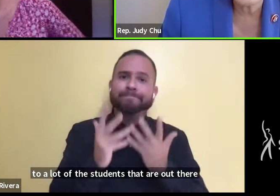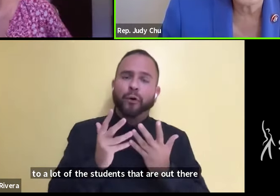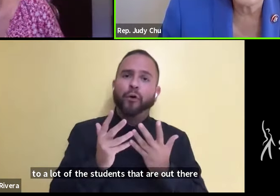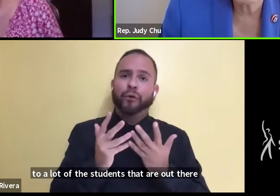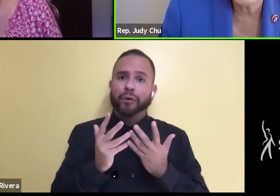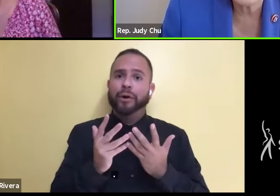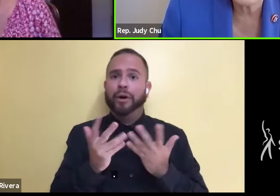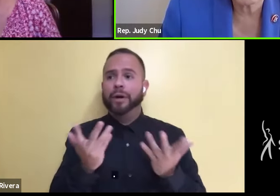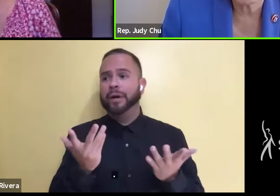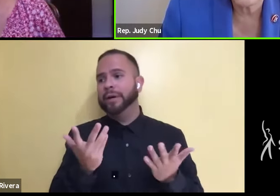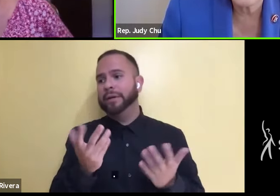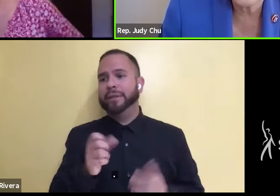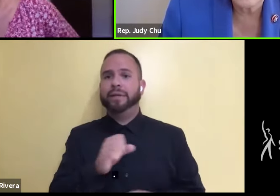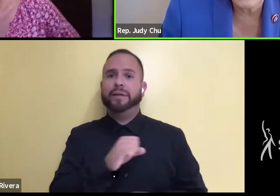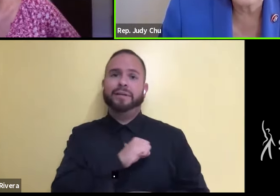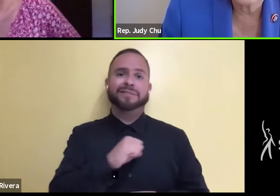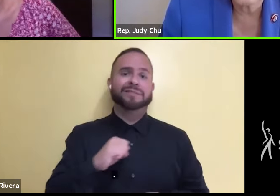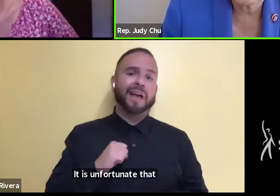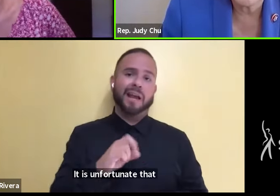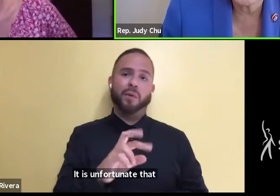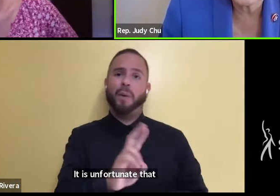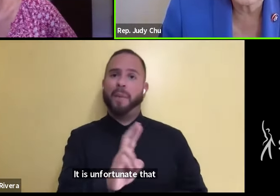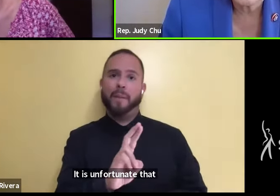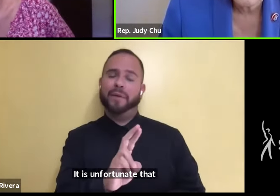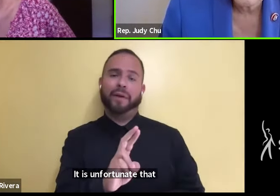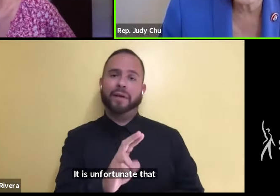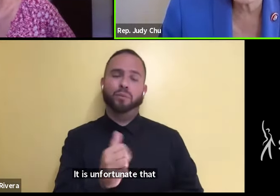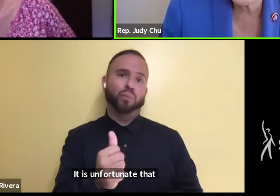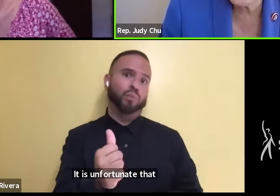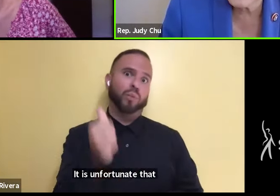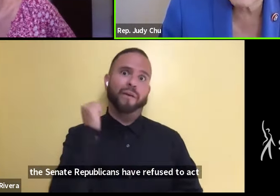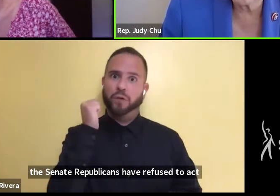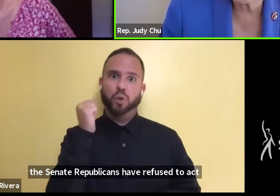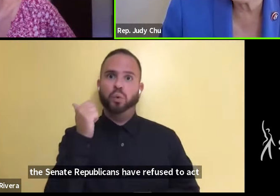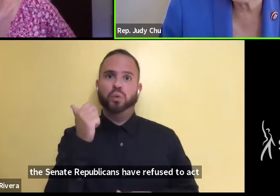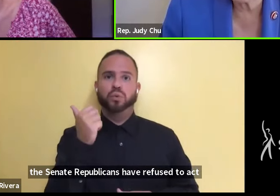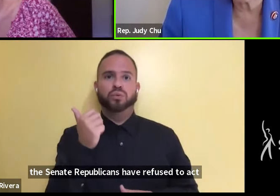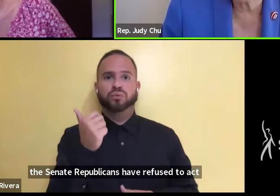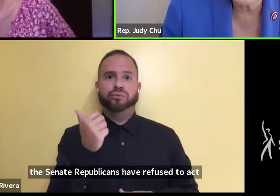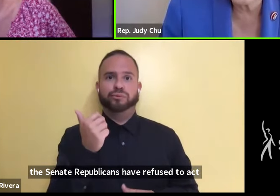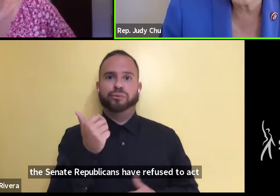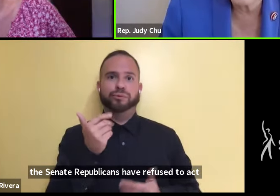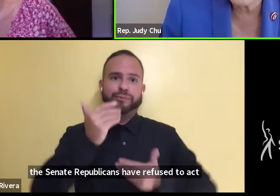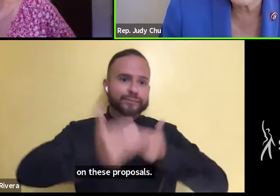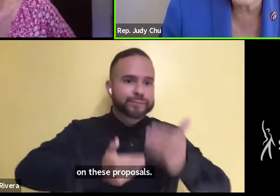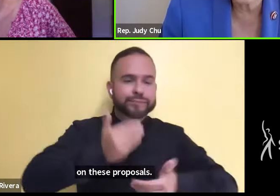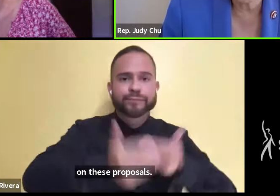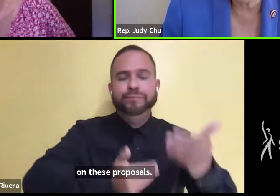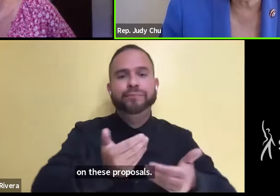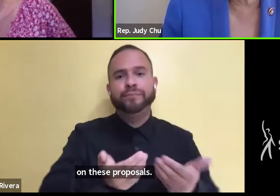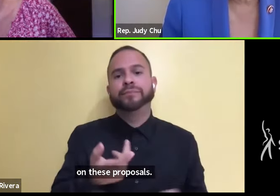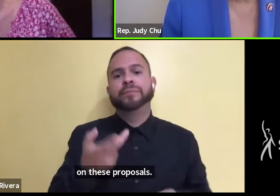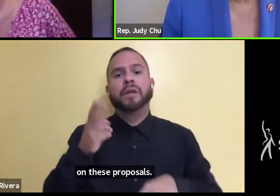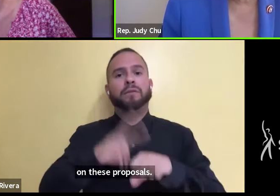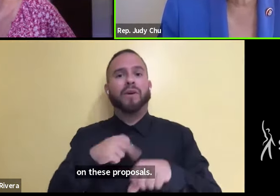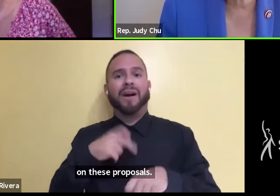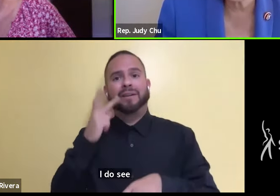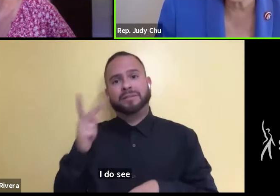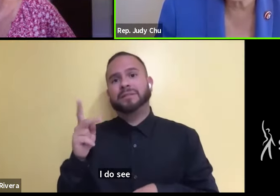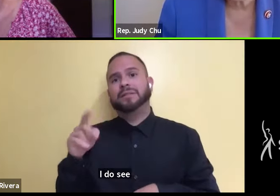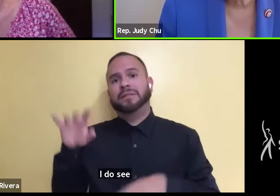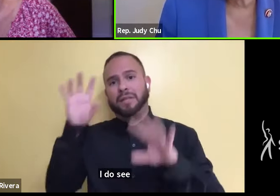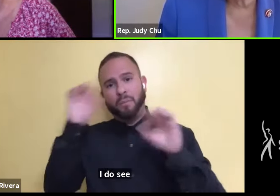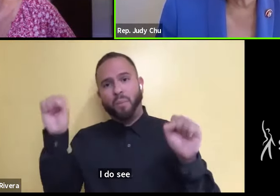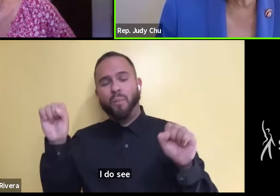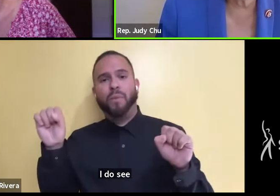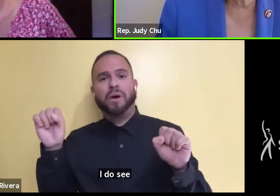the Senate Republicans have refused to act on these proposals. I do see, of course, in President Trump's executive orders that he